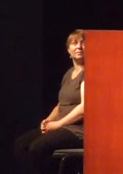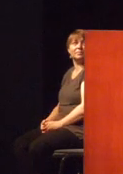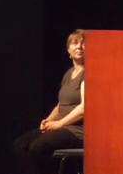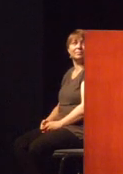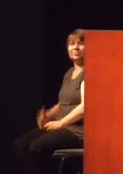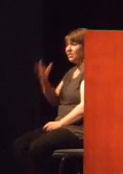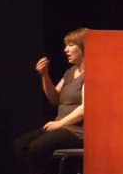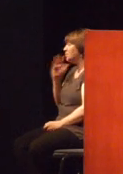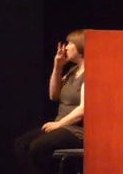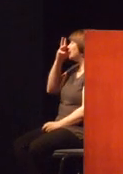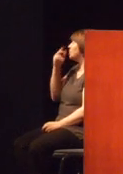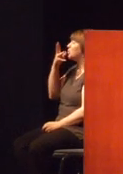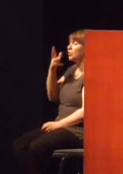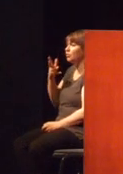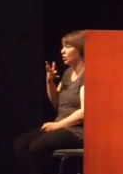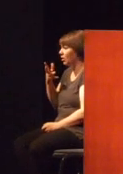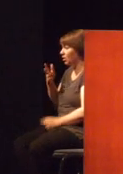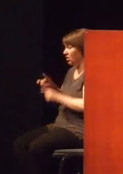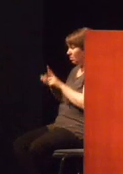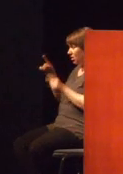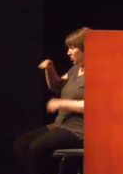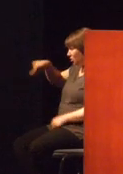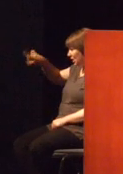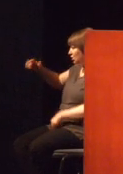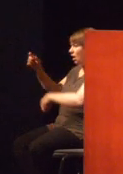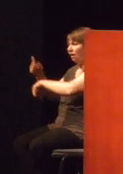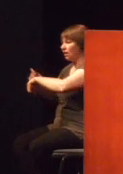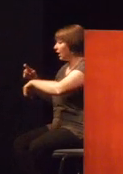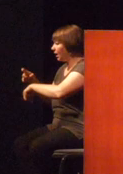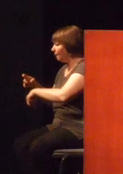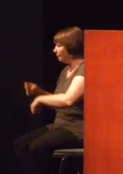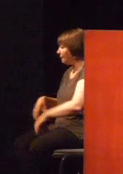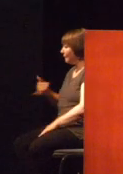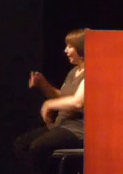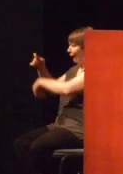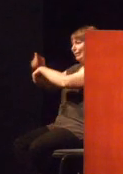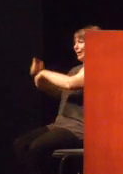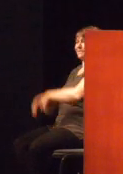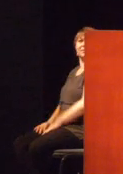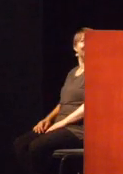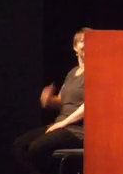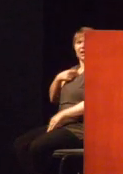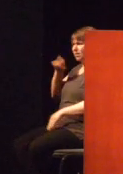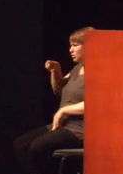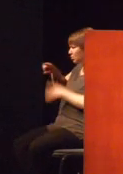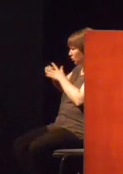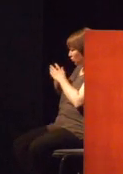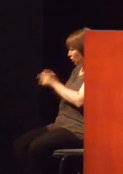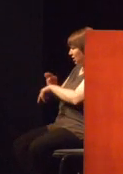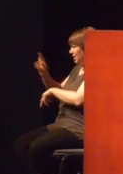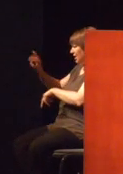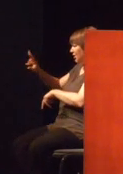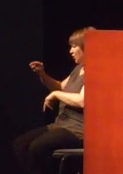and one of the most beautiful places I've been, but you are so timely. I get it, like, I'm supposed to start my talk at